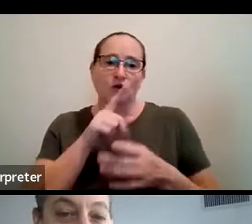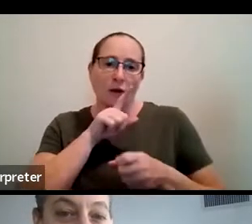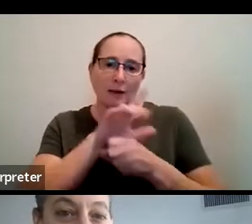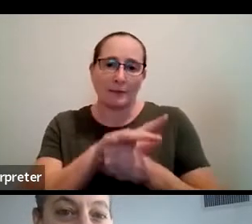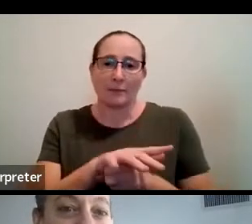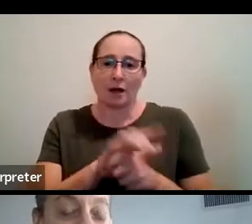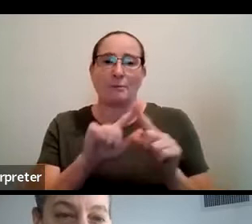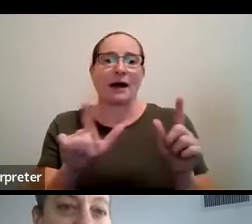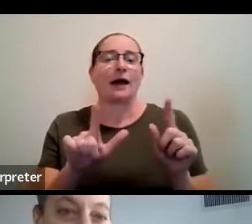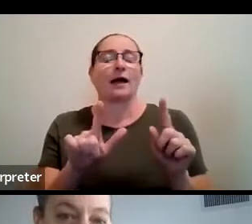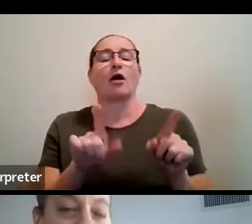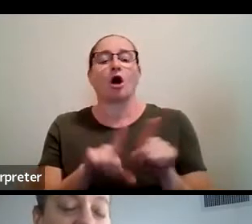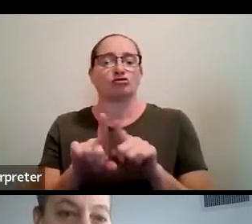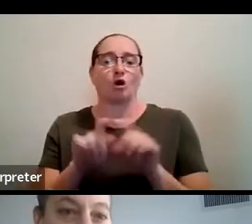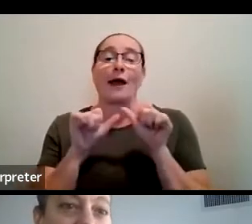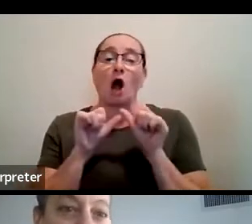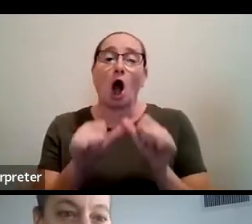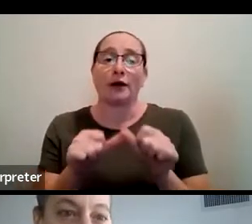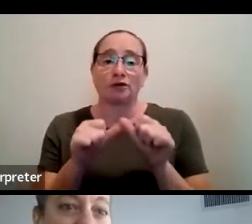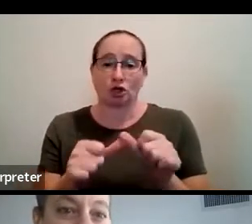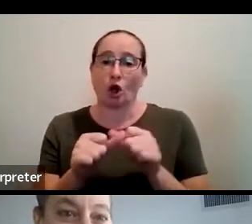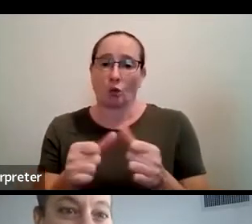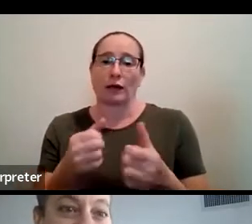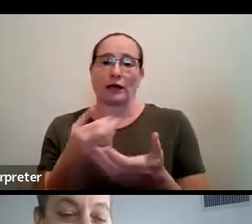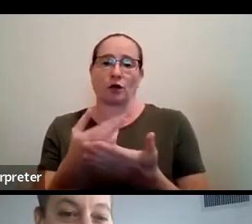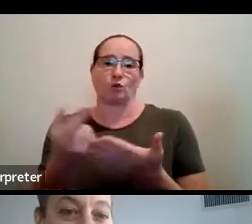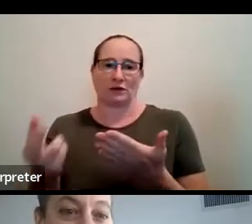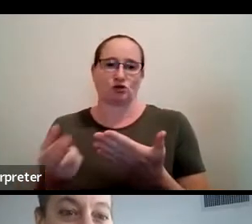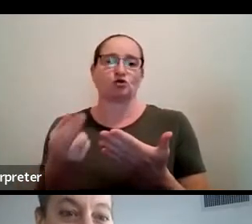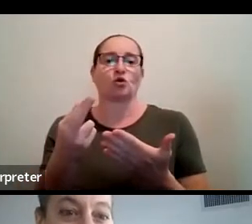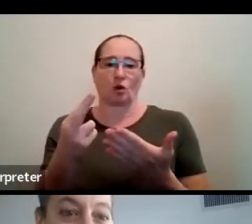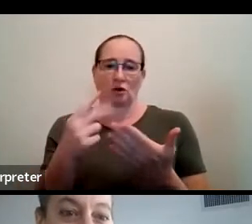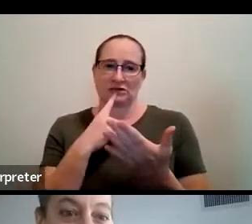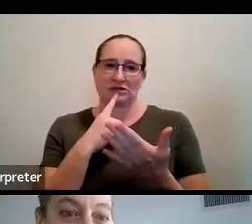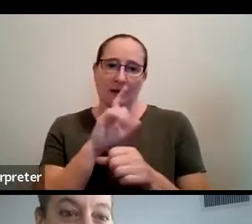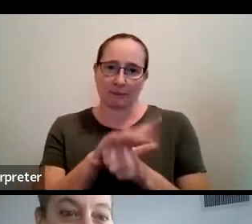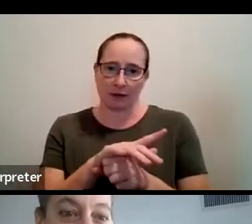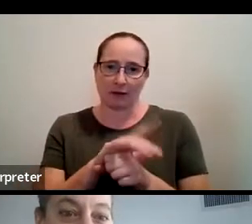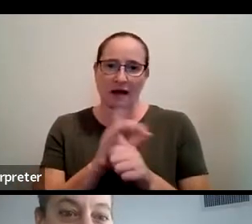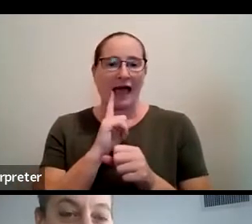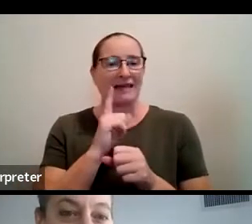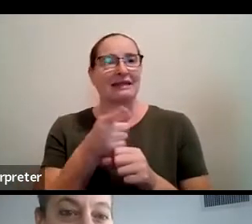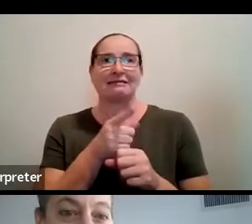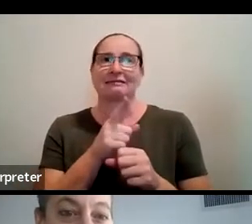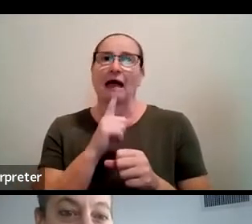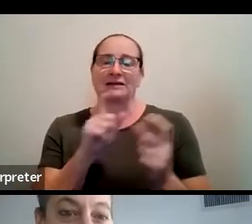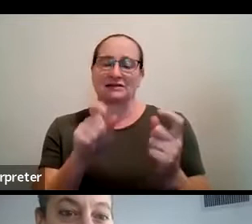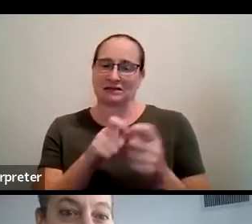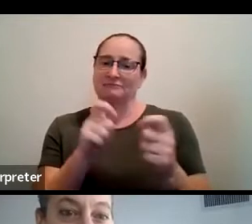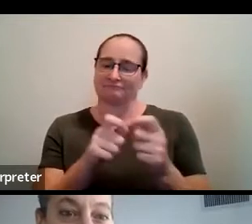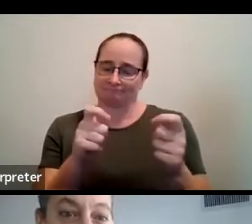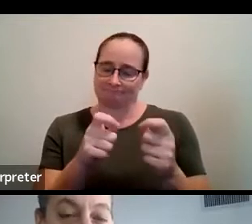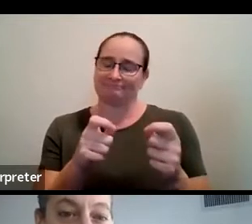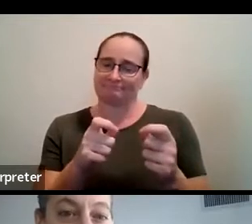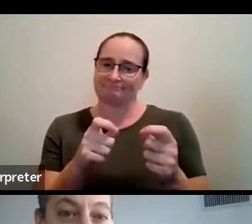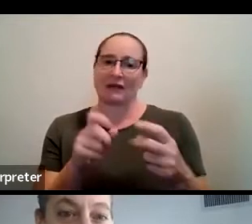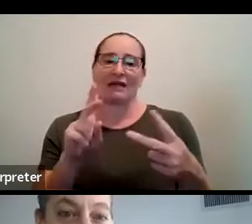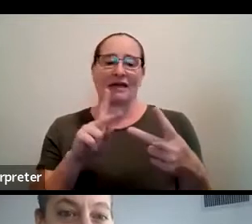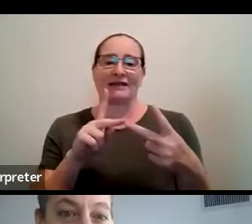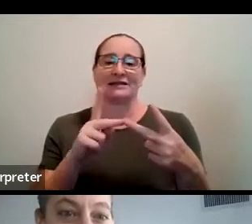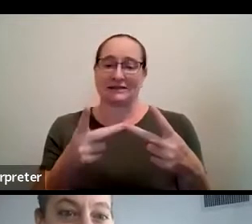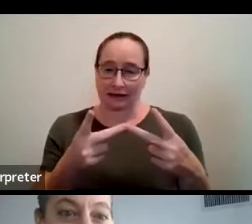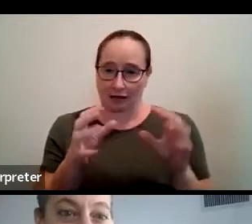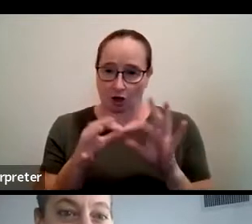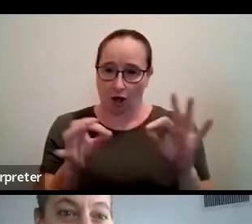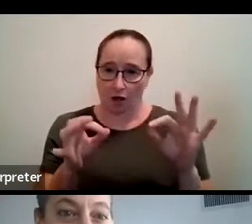also an ongoing resource commitment. And I think that's important to explicitly call out. And then the second comment is